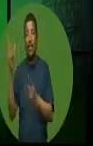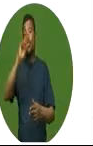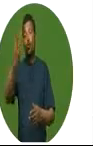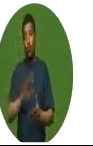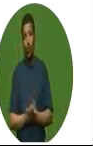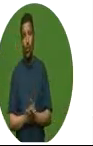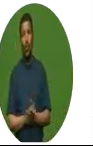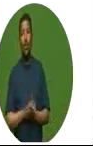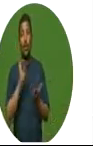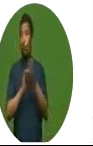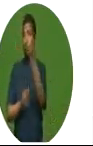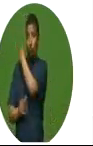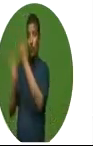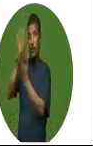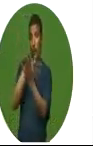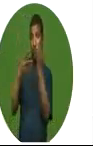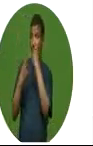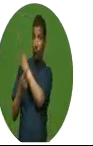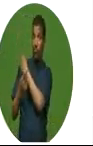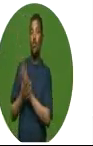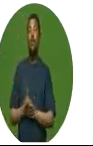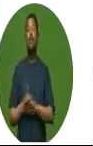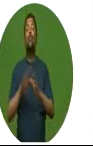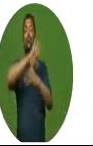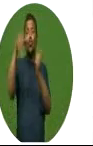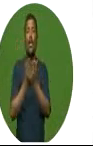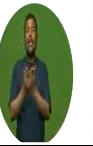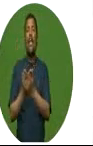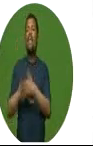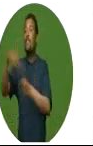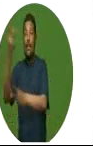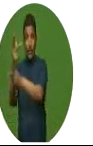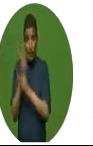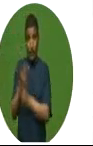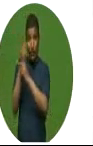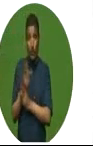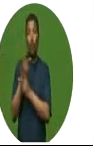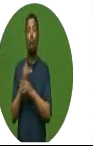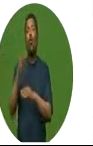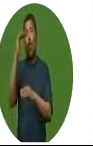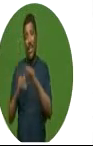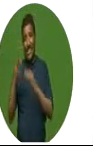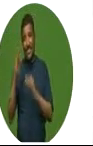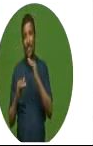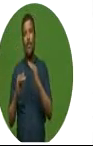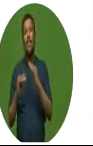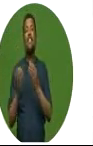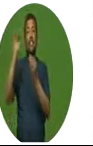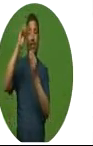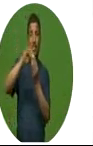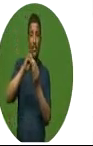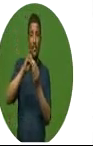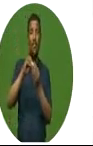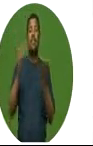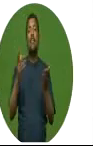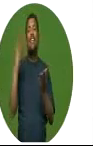1991-92. As you can see from the table, the total external debt more or less increases up